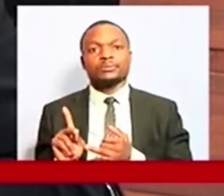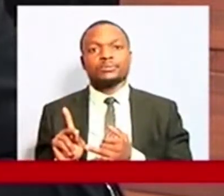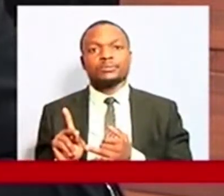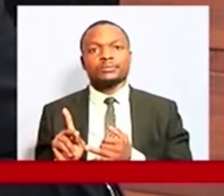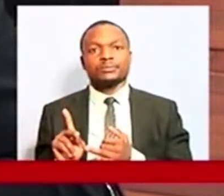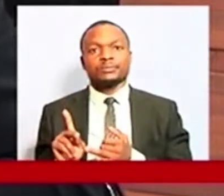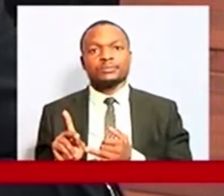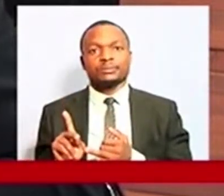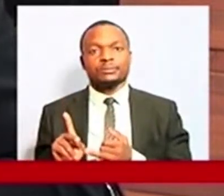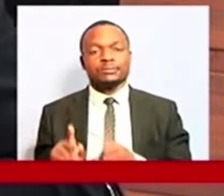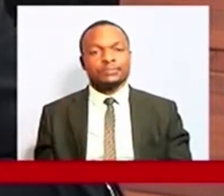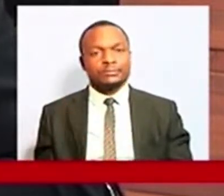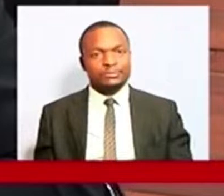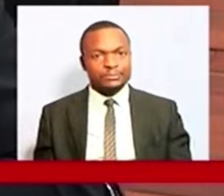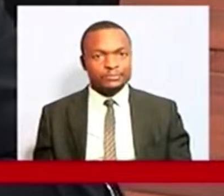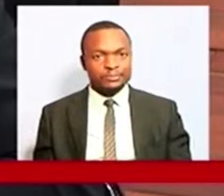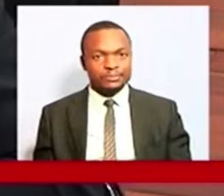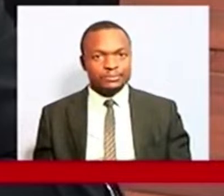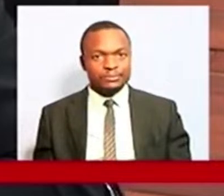that